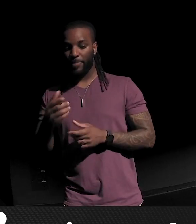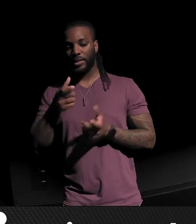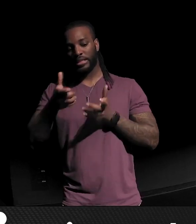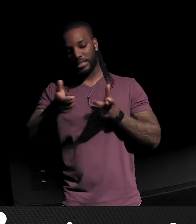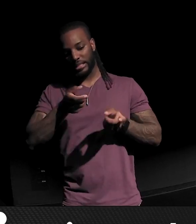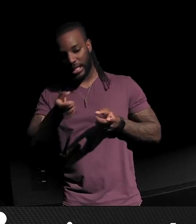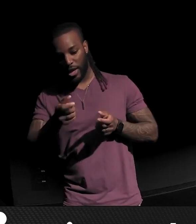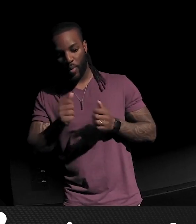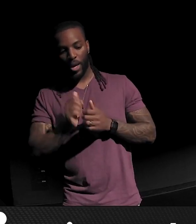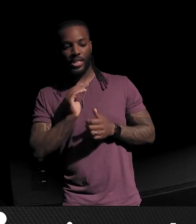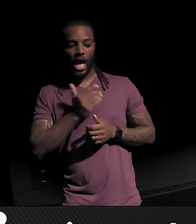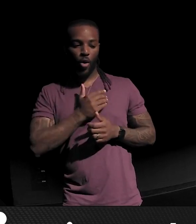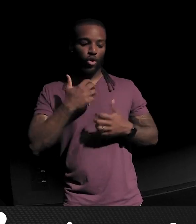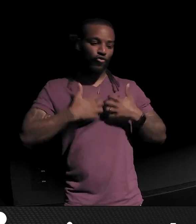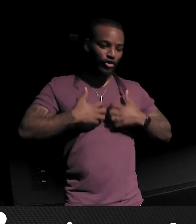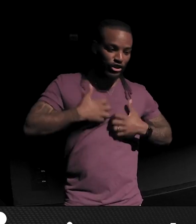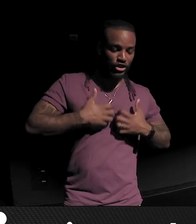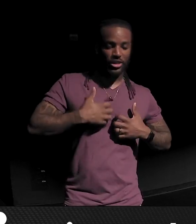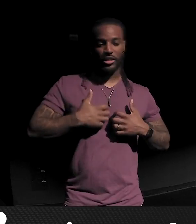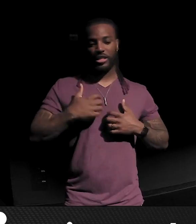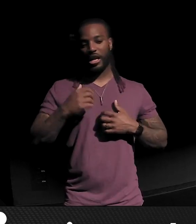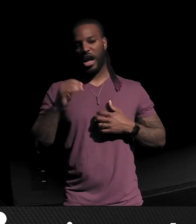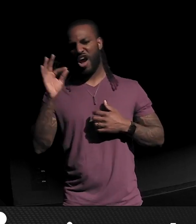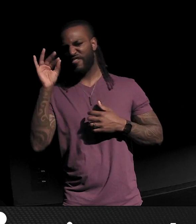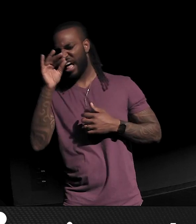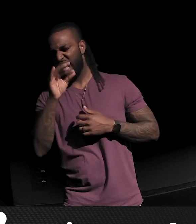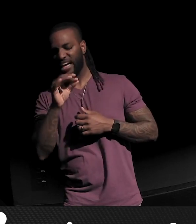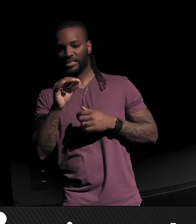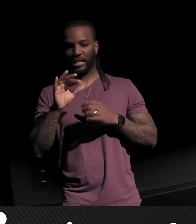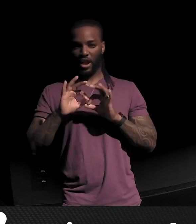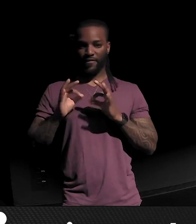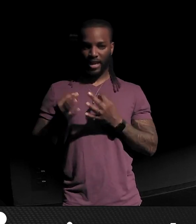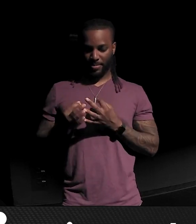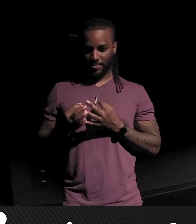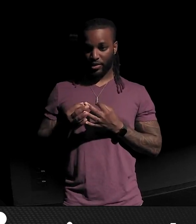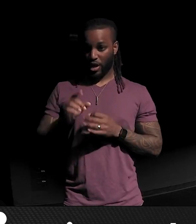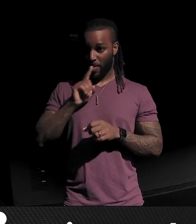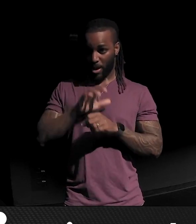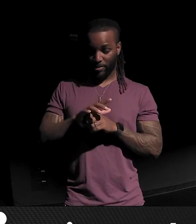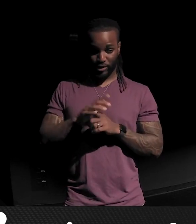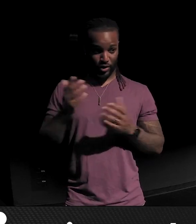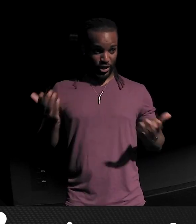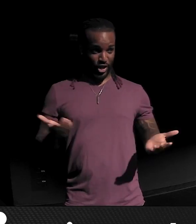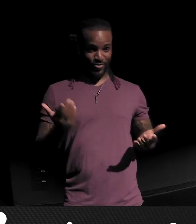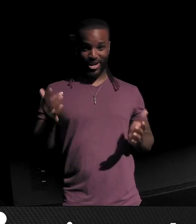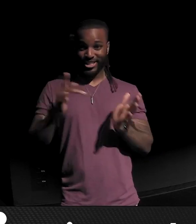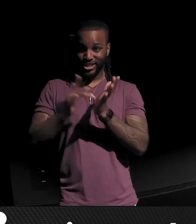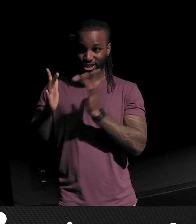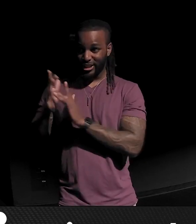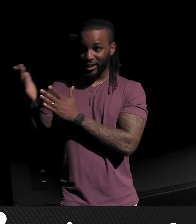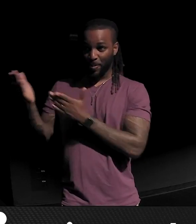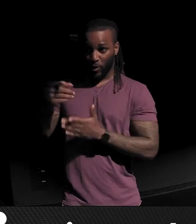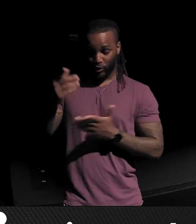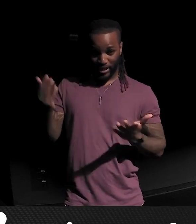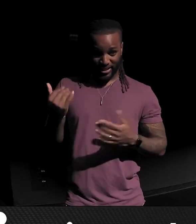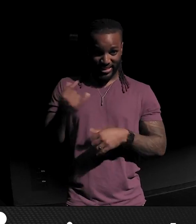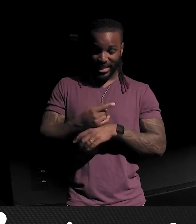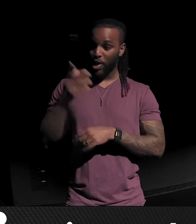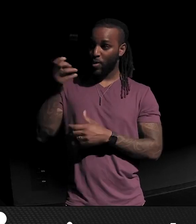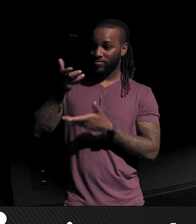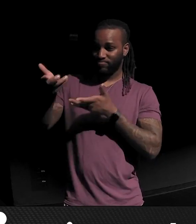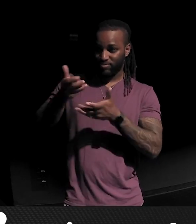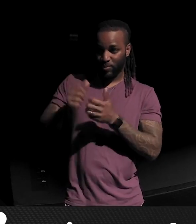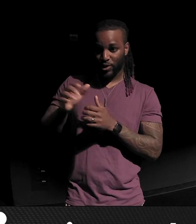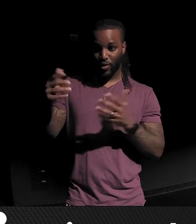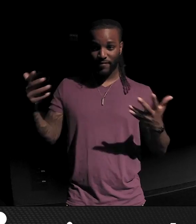flies and our famine. And I promise you, here we are today. He brought you here today because he wants to deal with your fear. He wants to deal